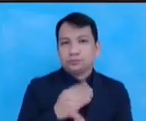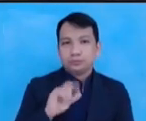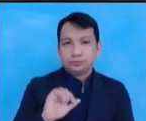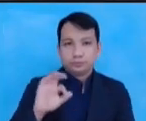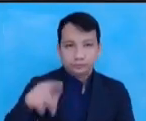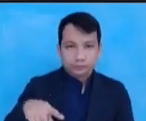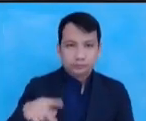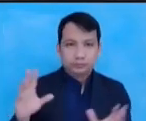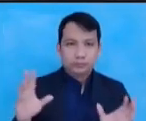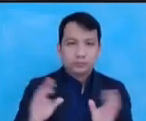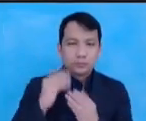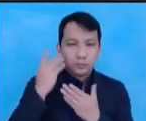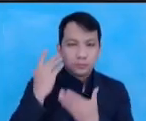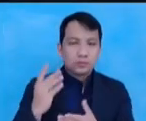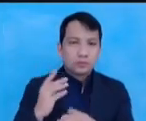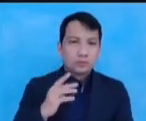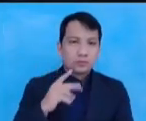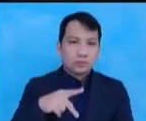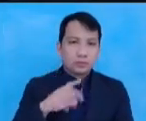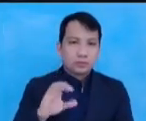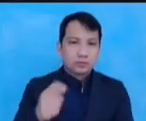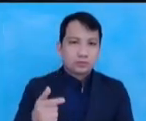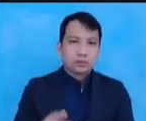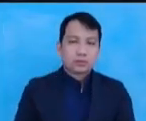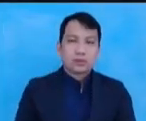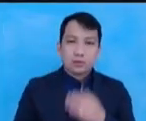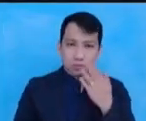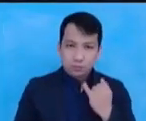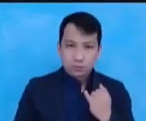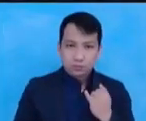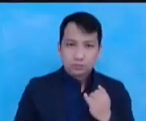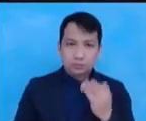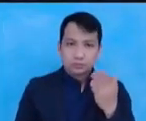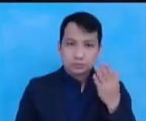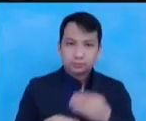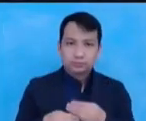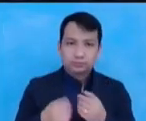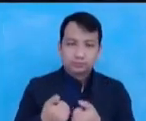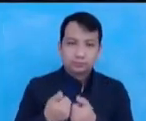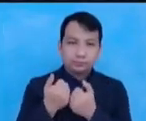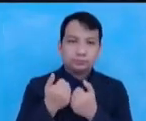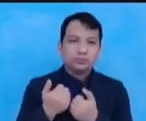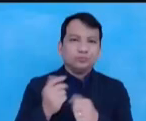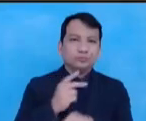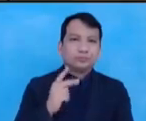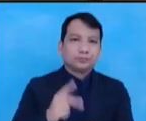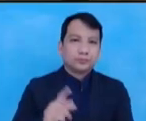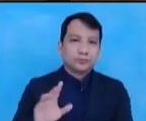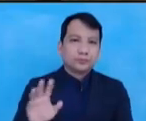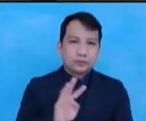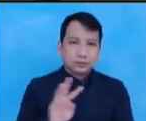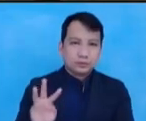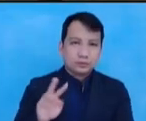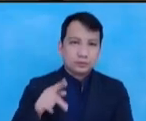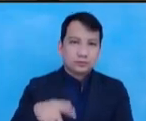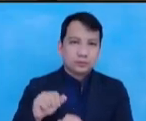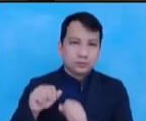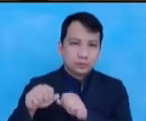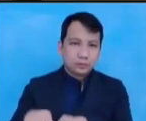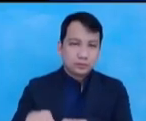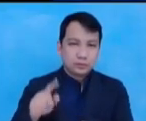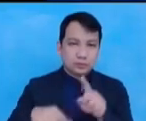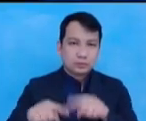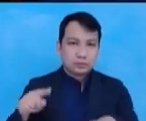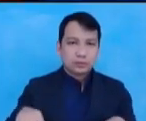Philippines at ng Philippine Coast Guard, dahil na rin sa kinaharap na hamon ng Pilipinas sa West Philippine Sea at sa iba pang panig